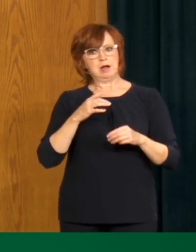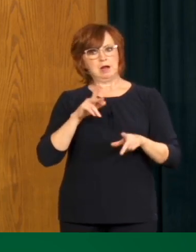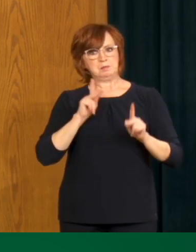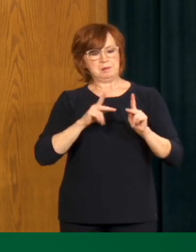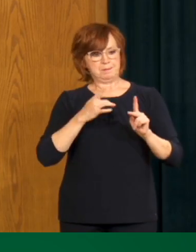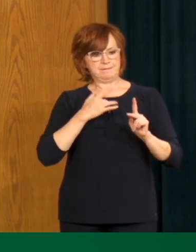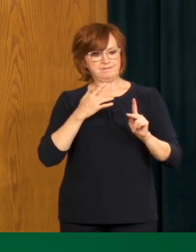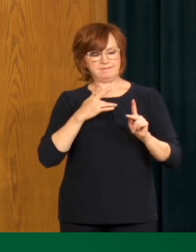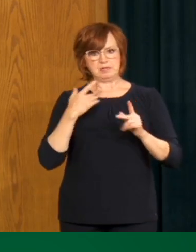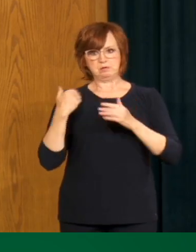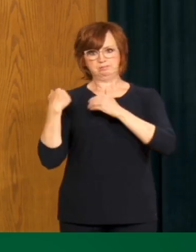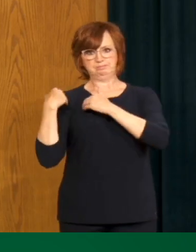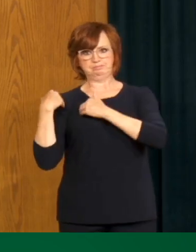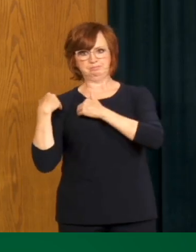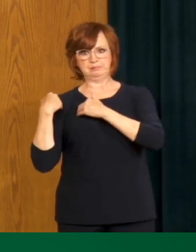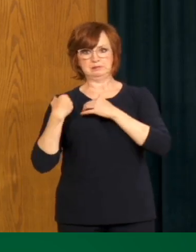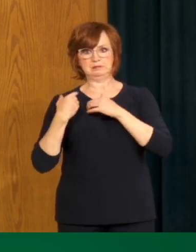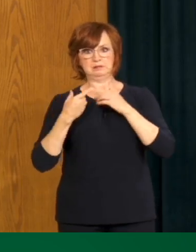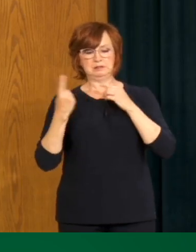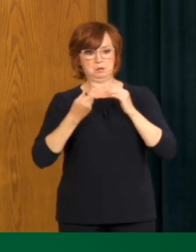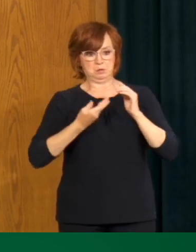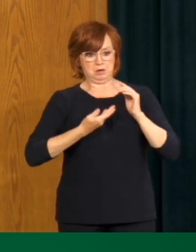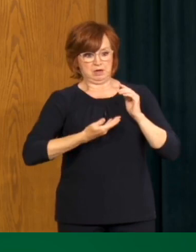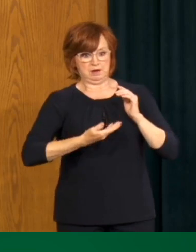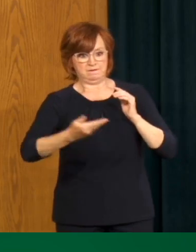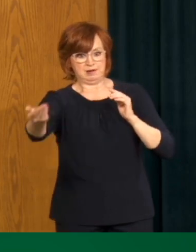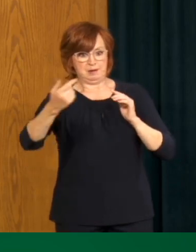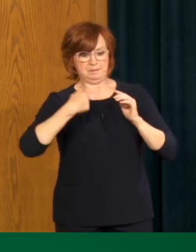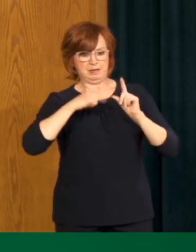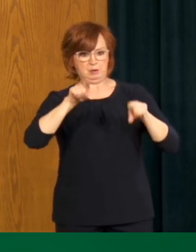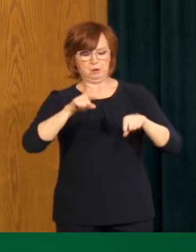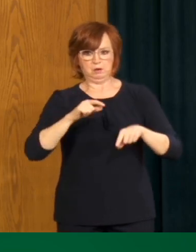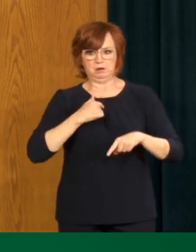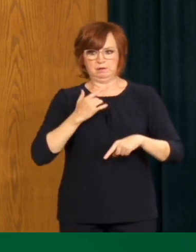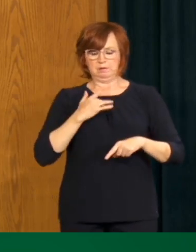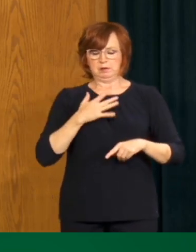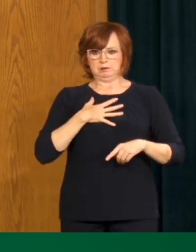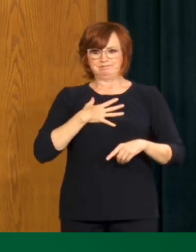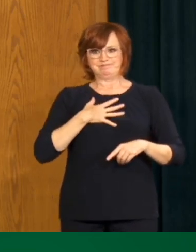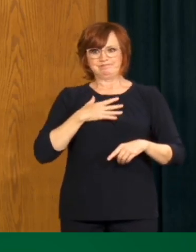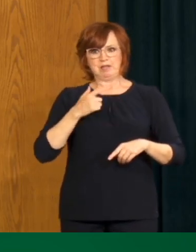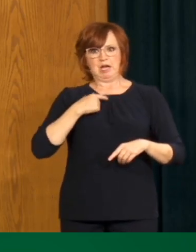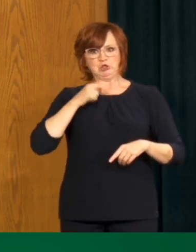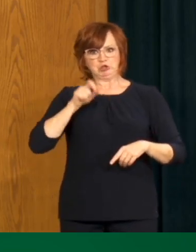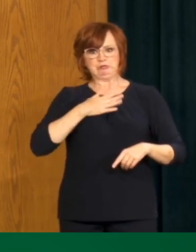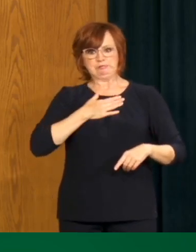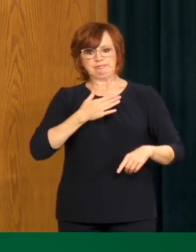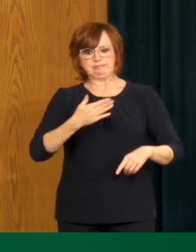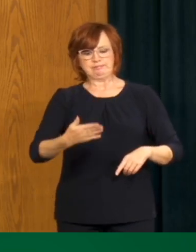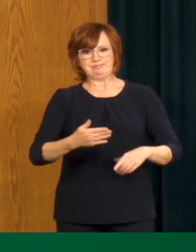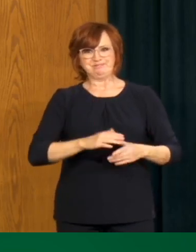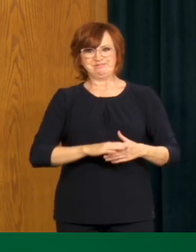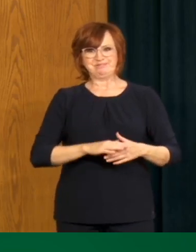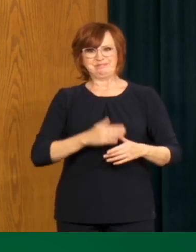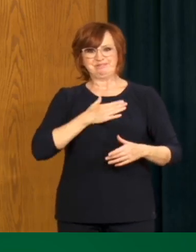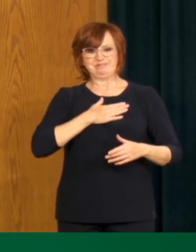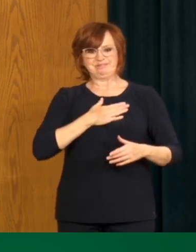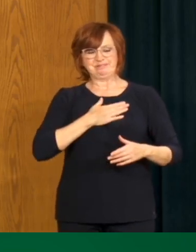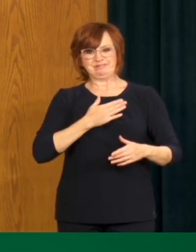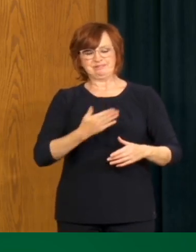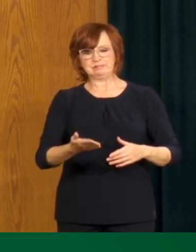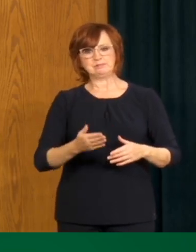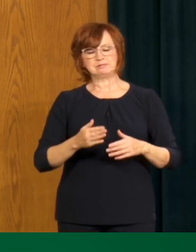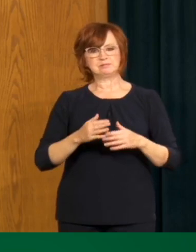ones come either to celebrate or grieve, it's really important to make everyone feel safe while everyone is